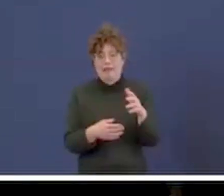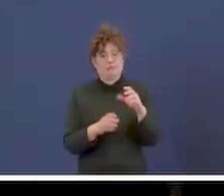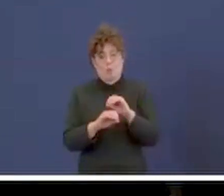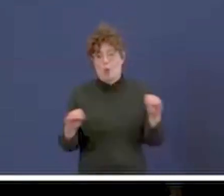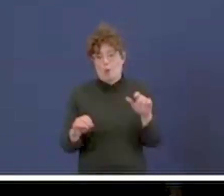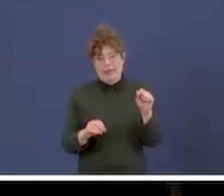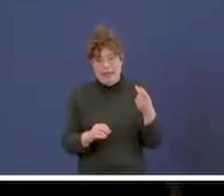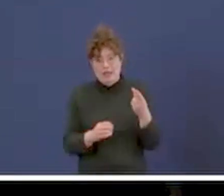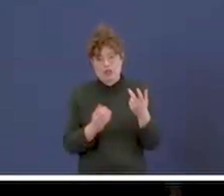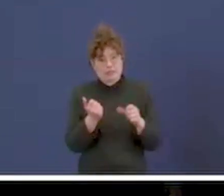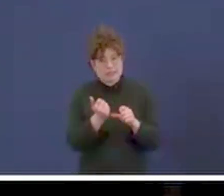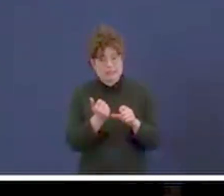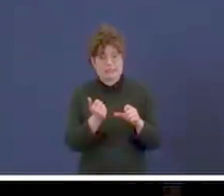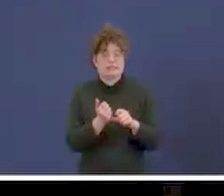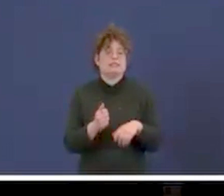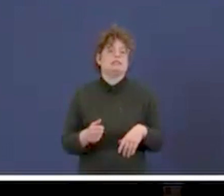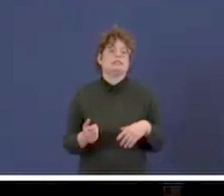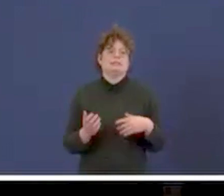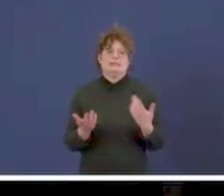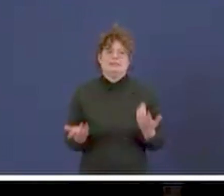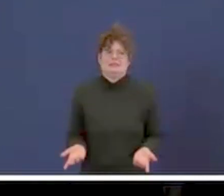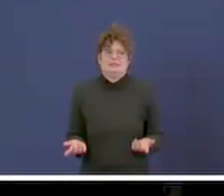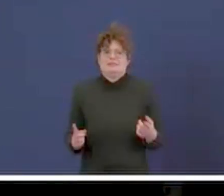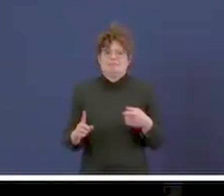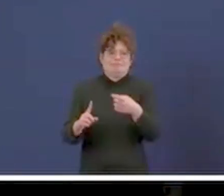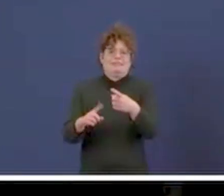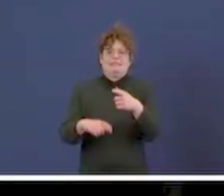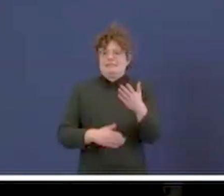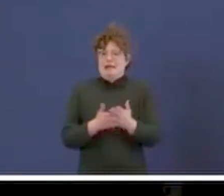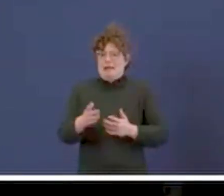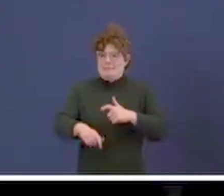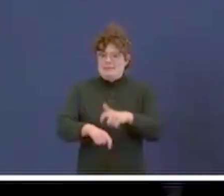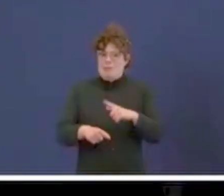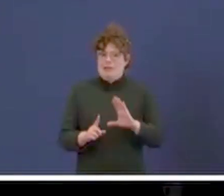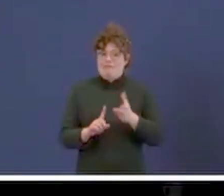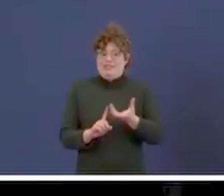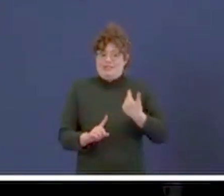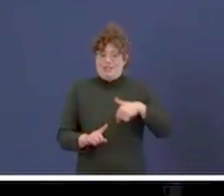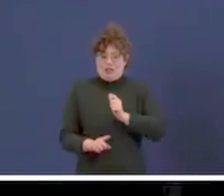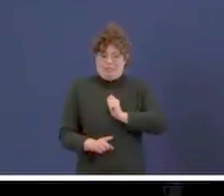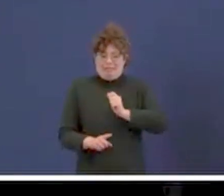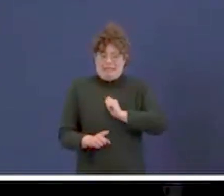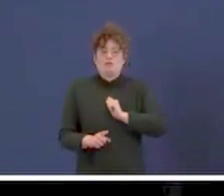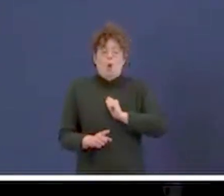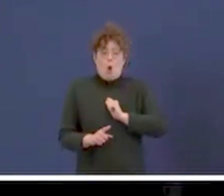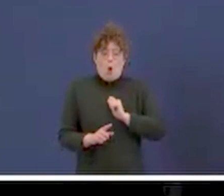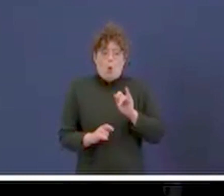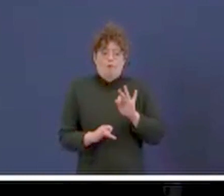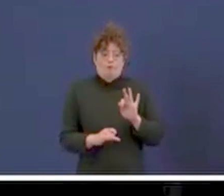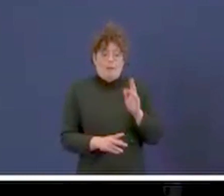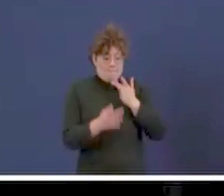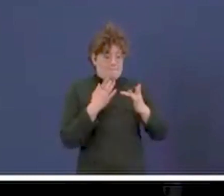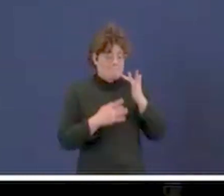Somehow we've convinced ourselves that we bought this lie that giving poor people money hurts their